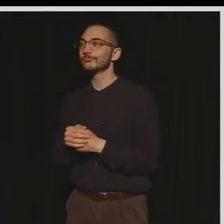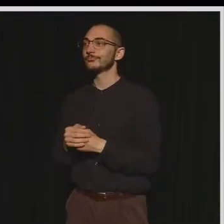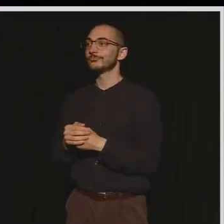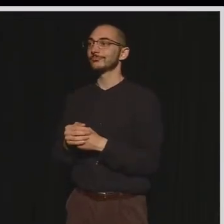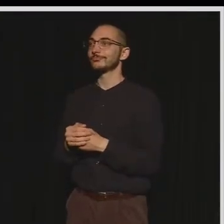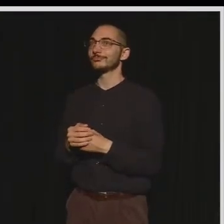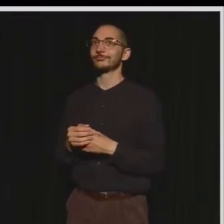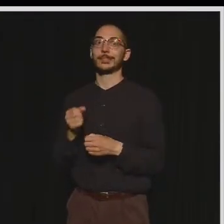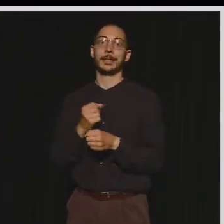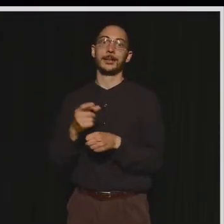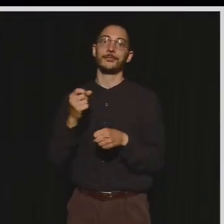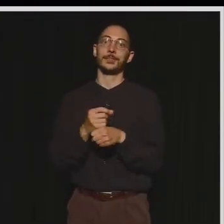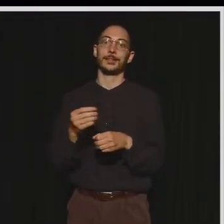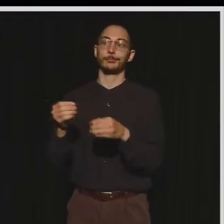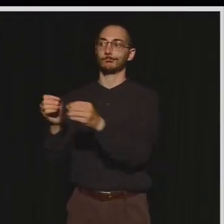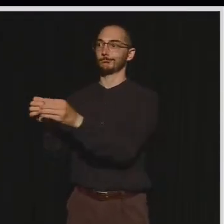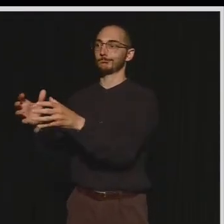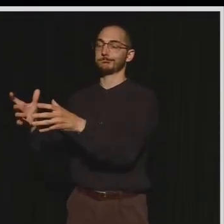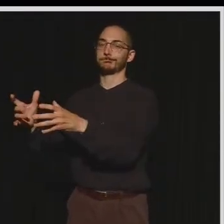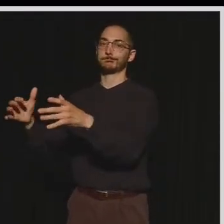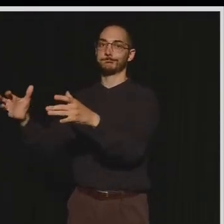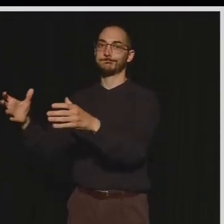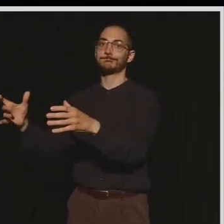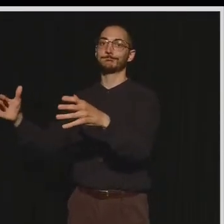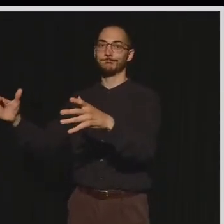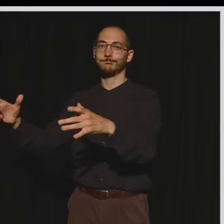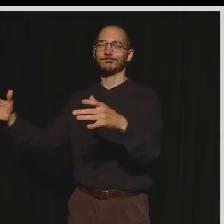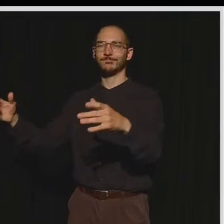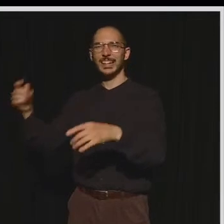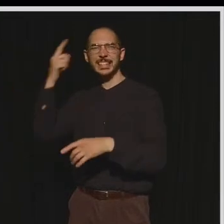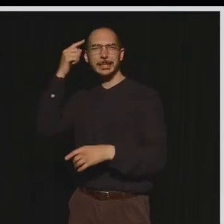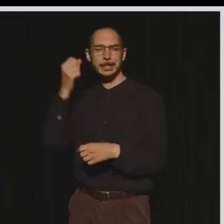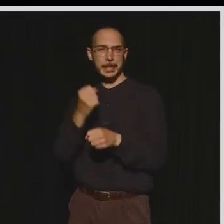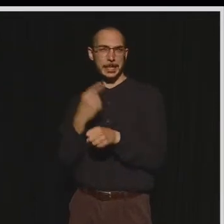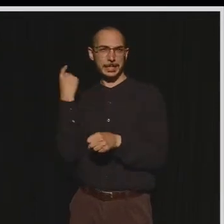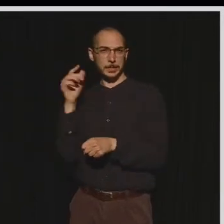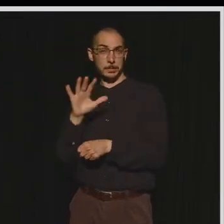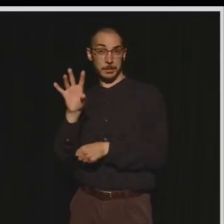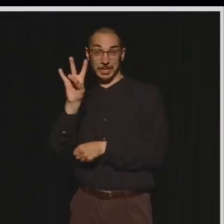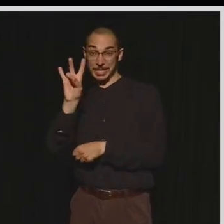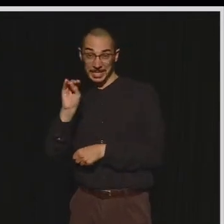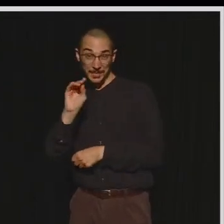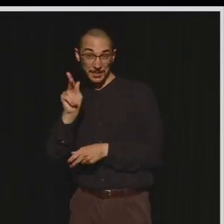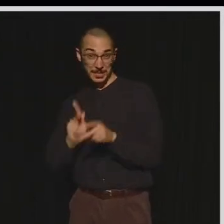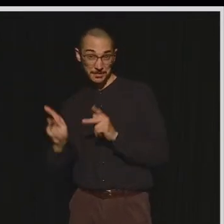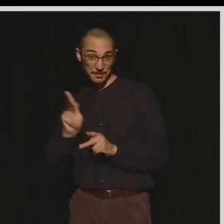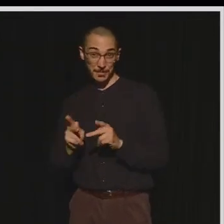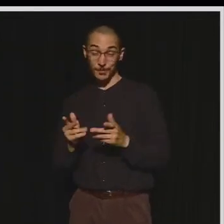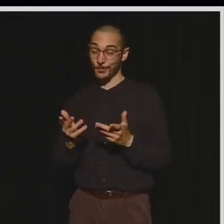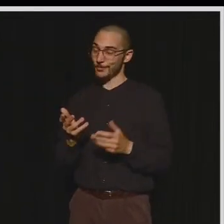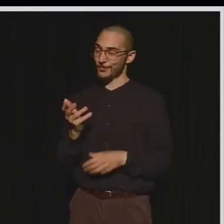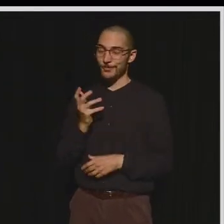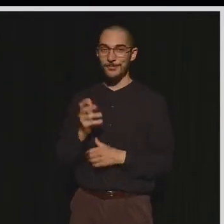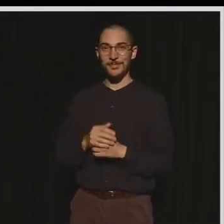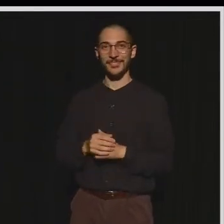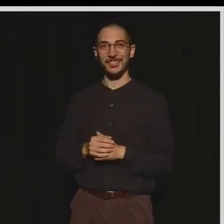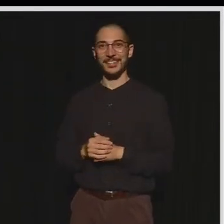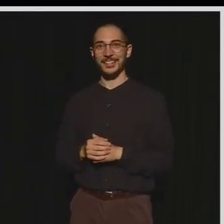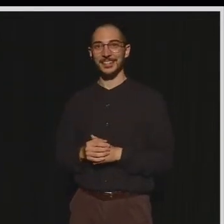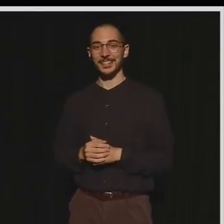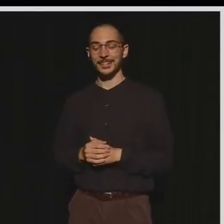and just hang out. So when I think about Pride, I think about it very much that way. I also think about